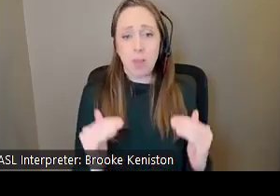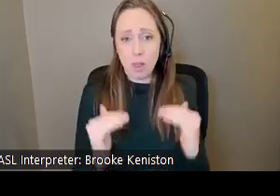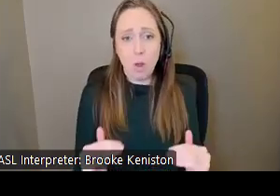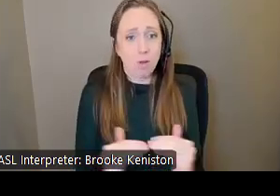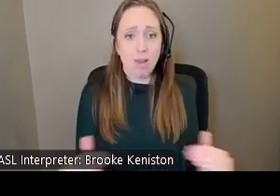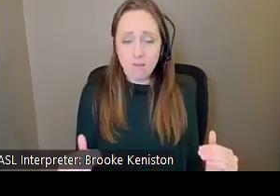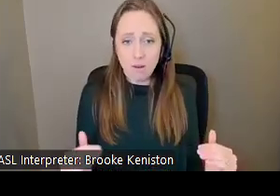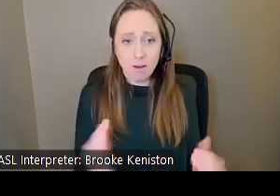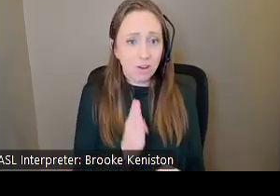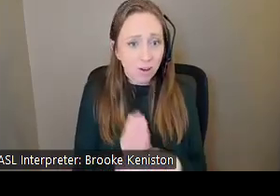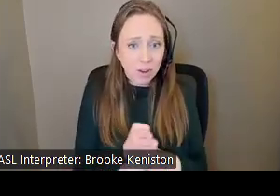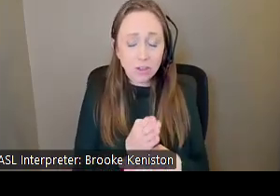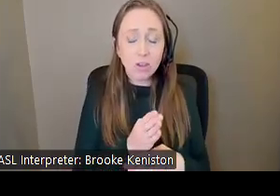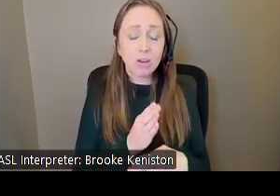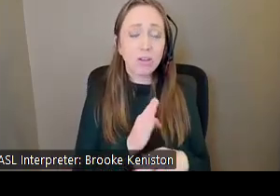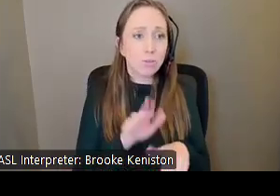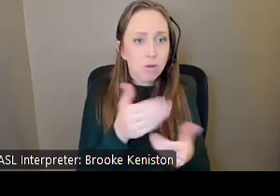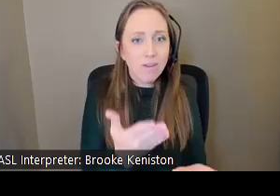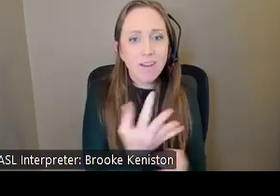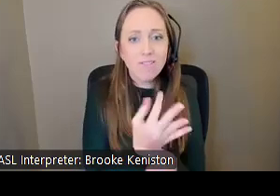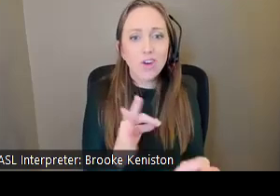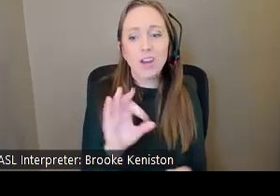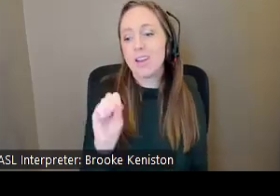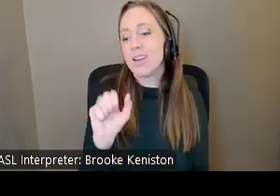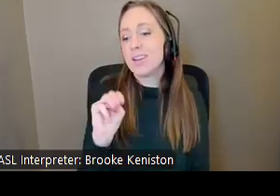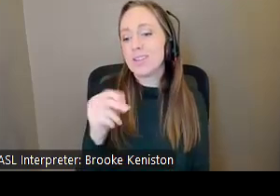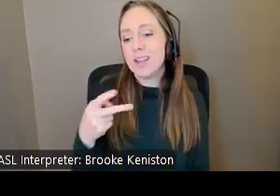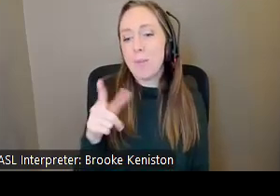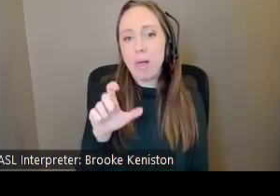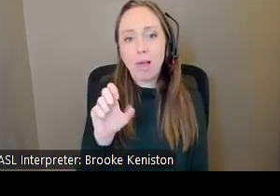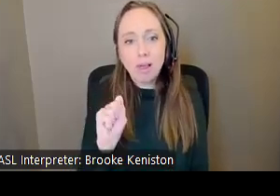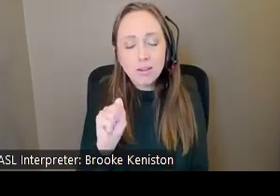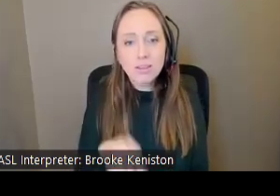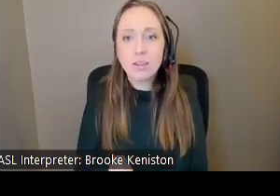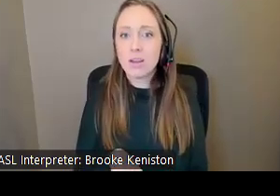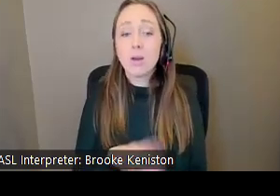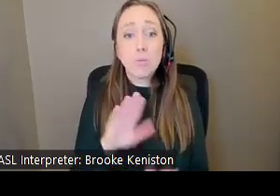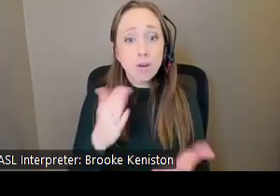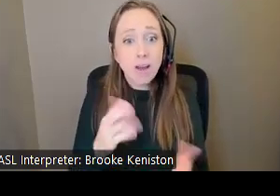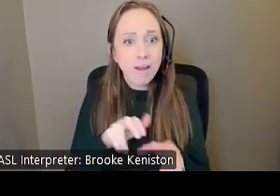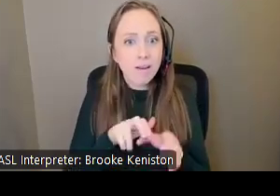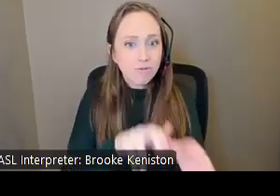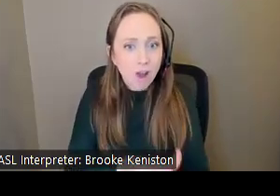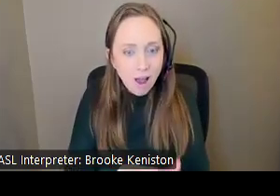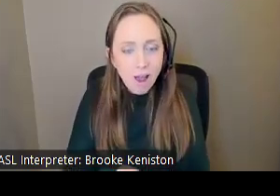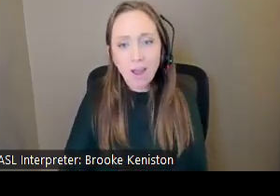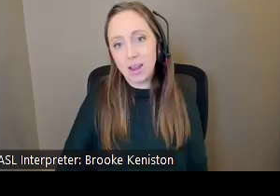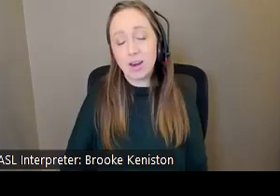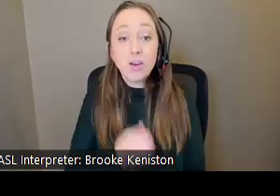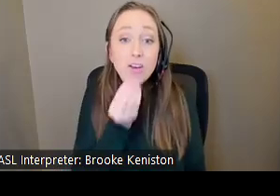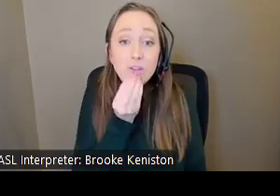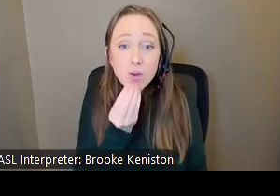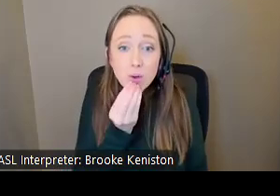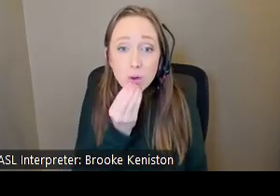transportation, food, electricity, those kinds of advocacy points. So what can we do? I think we need to integrate